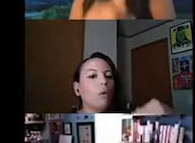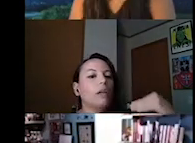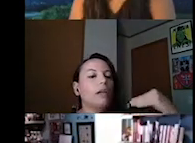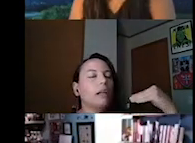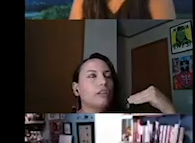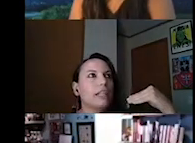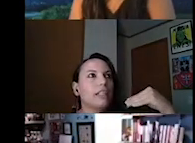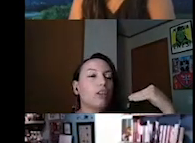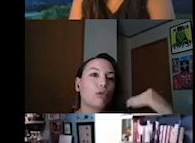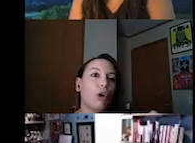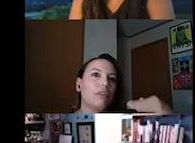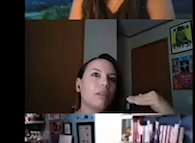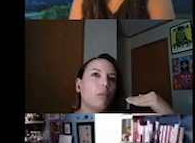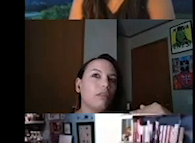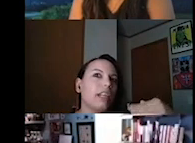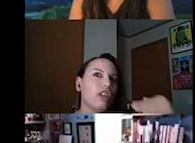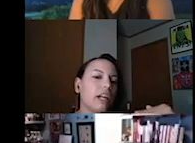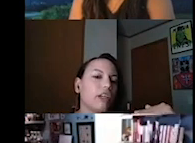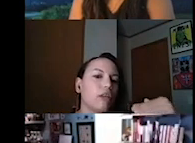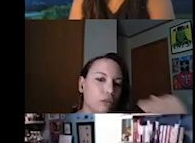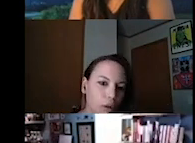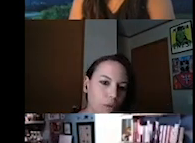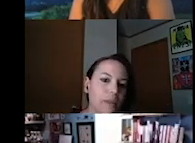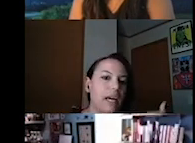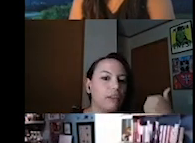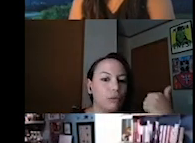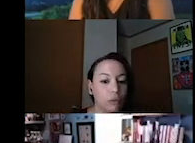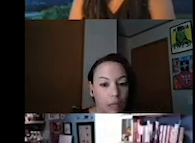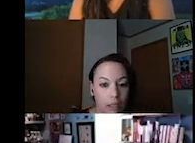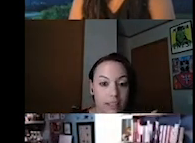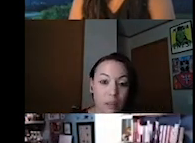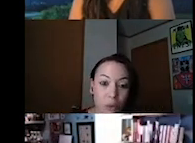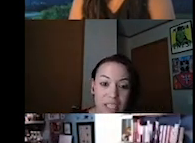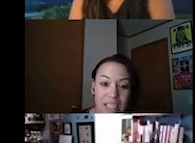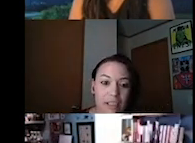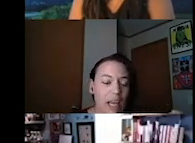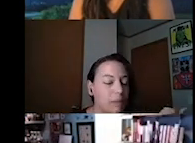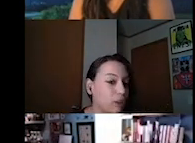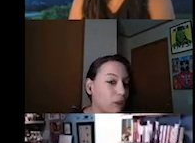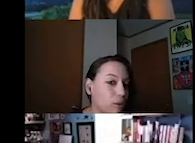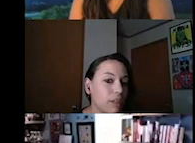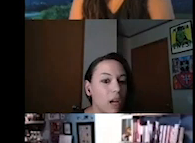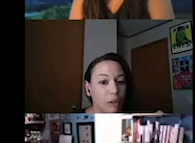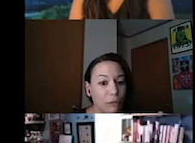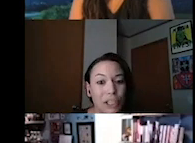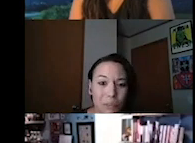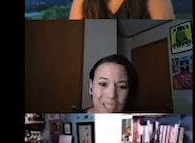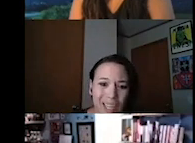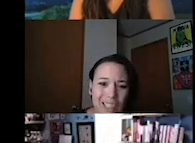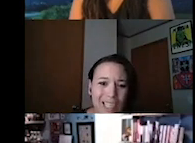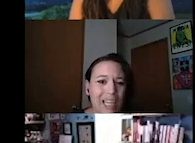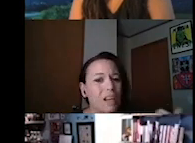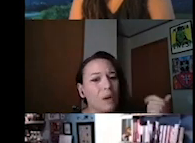forms, or how should I say, tropes, multi-generational tropes. So we got symbols in here that have been used before